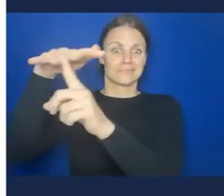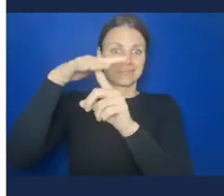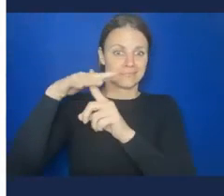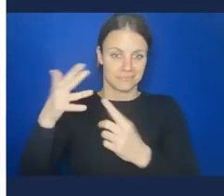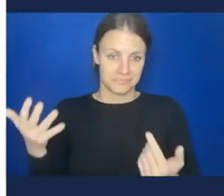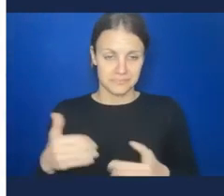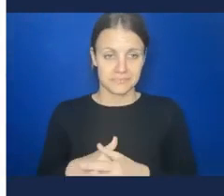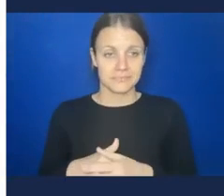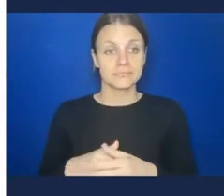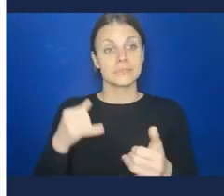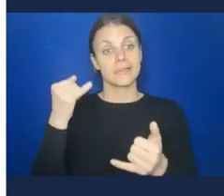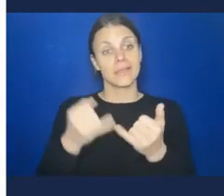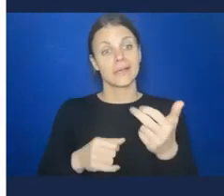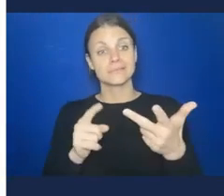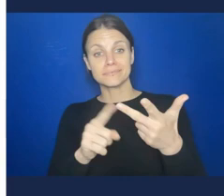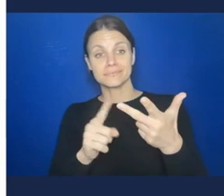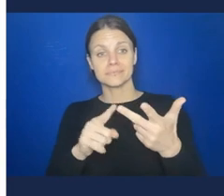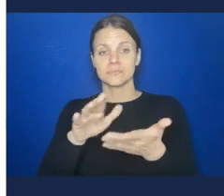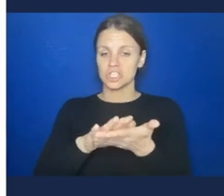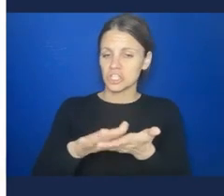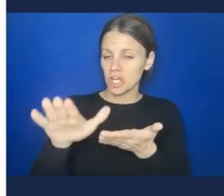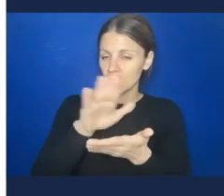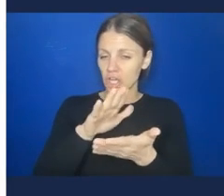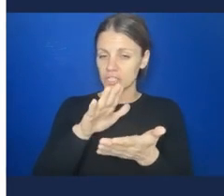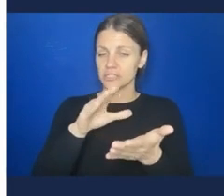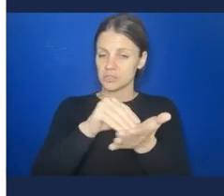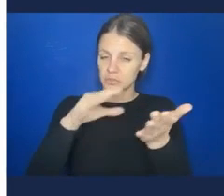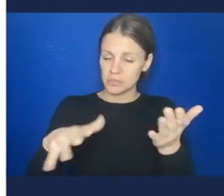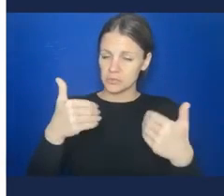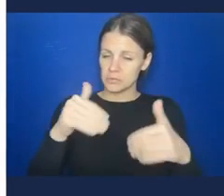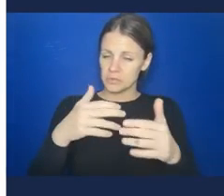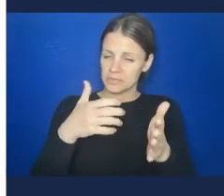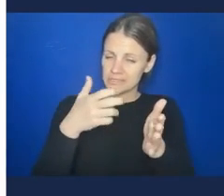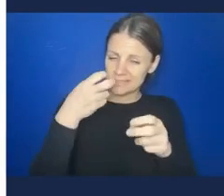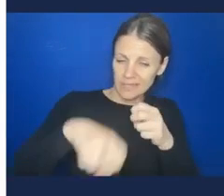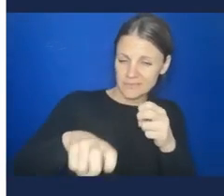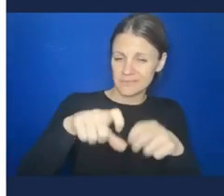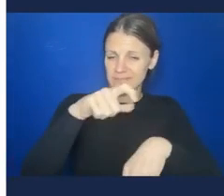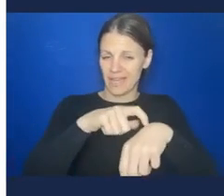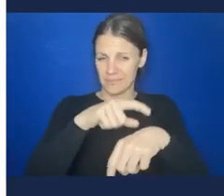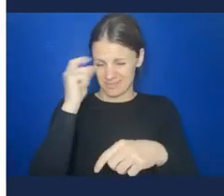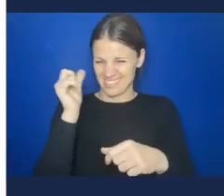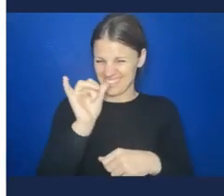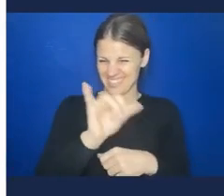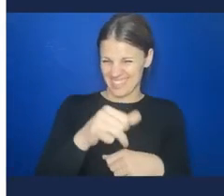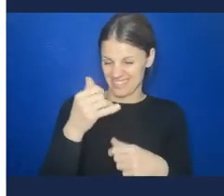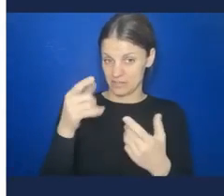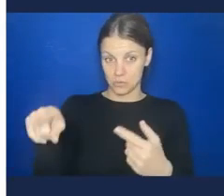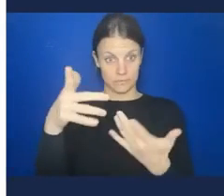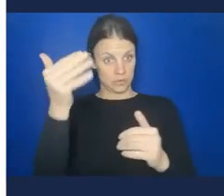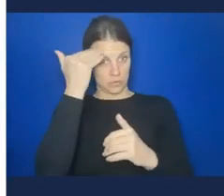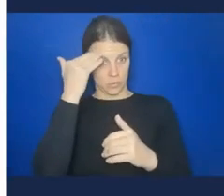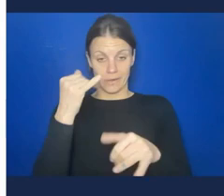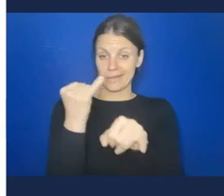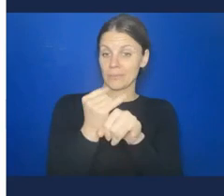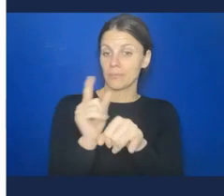The last point is that college students have it really rough because of this. As you know, the campus is where you live,